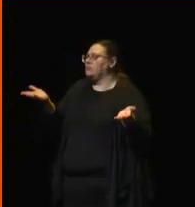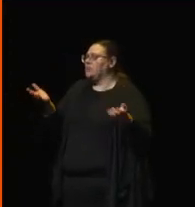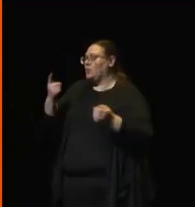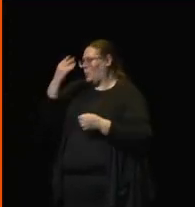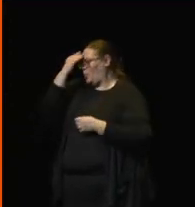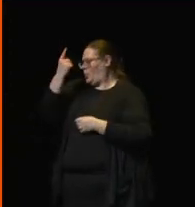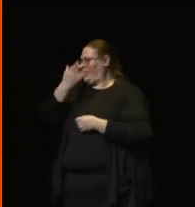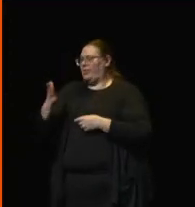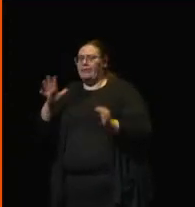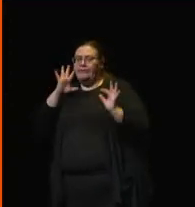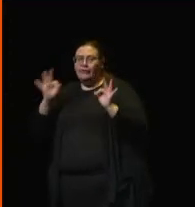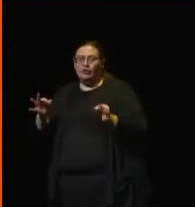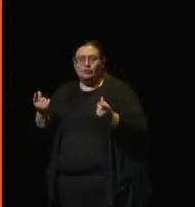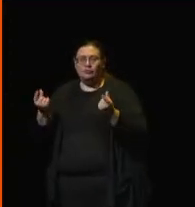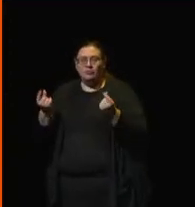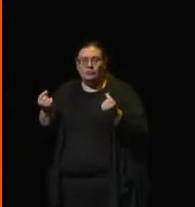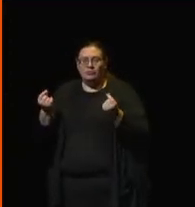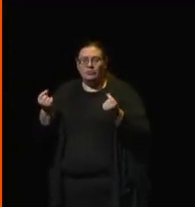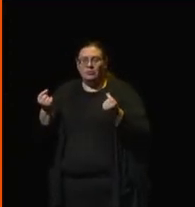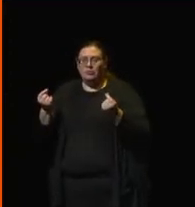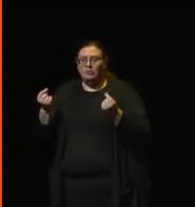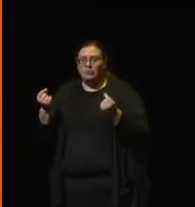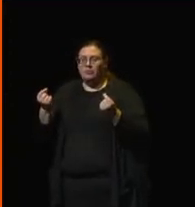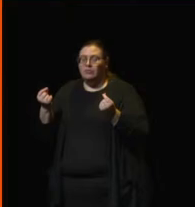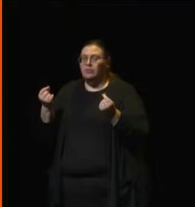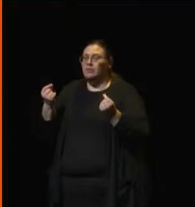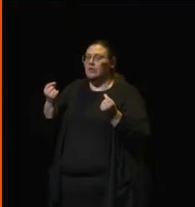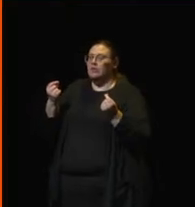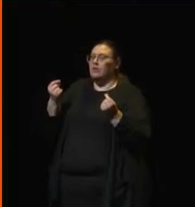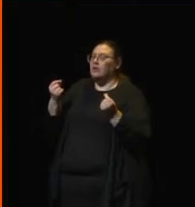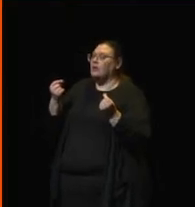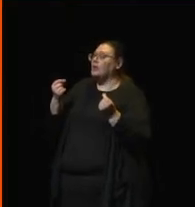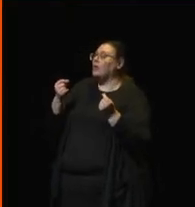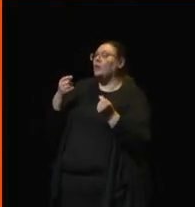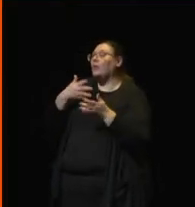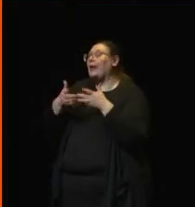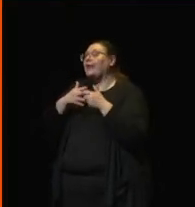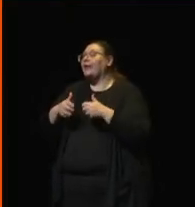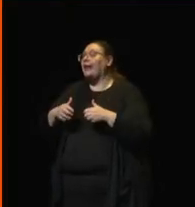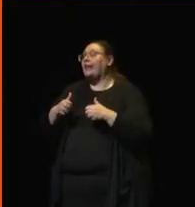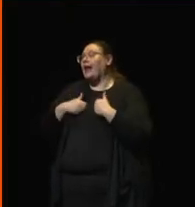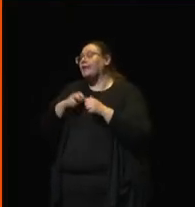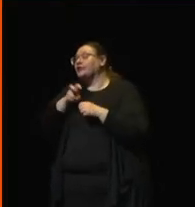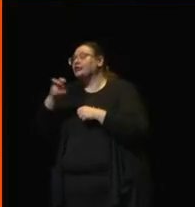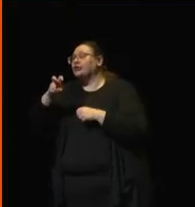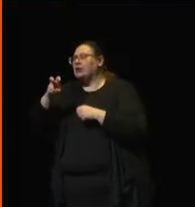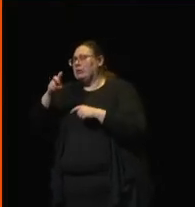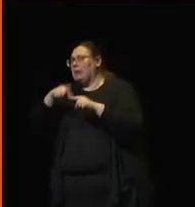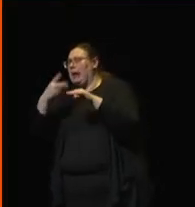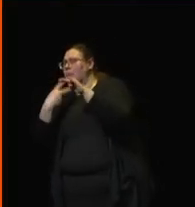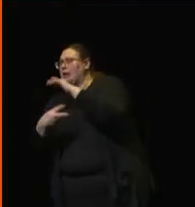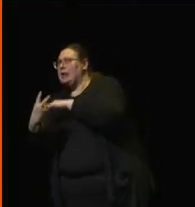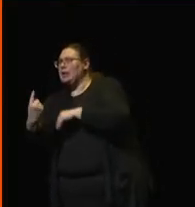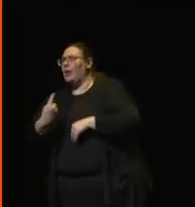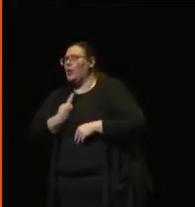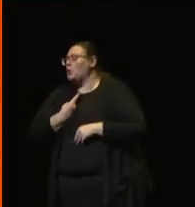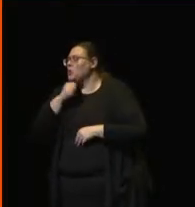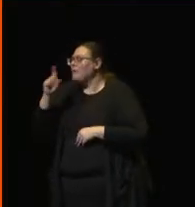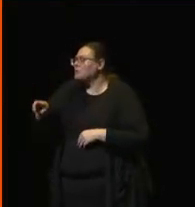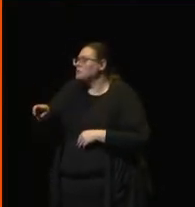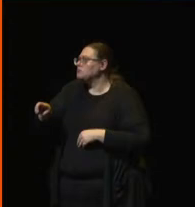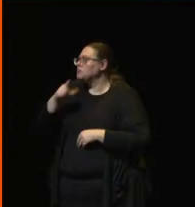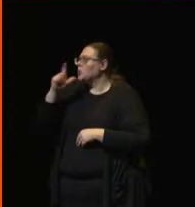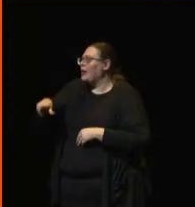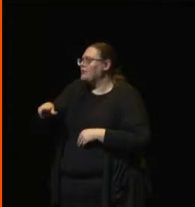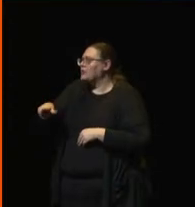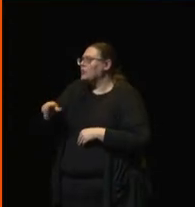certain is that we don't have to take life's unpredictable journey alone. that in a world filled with too